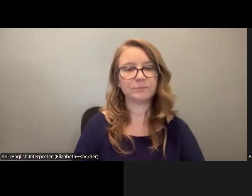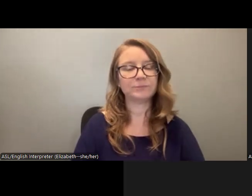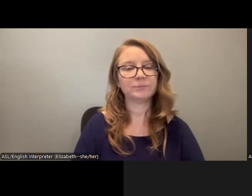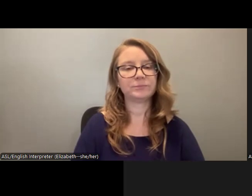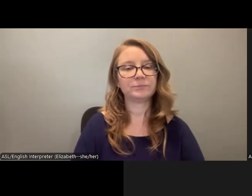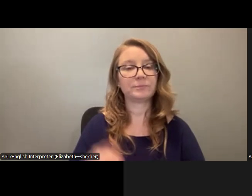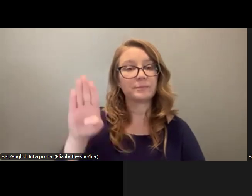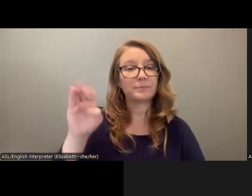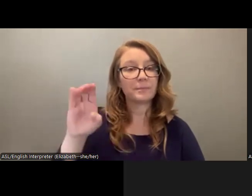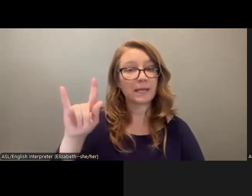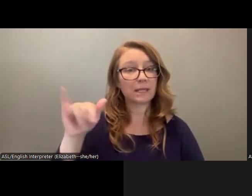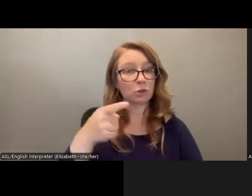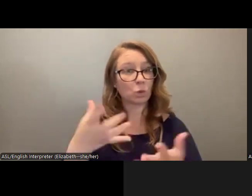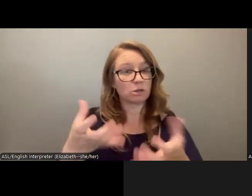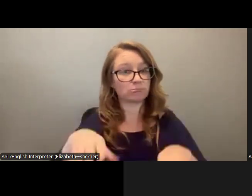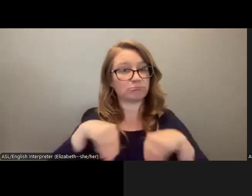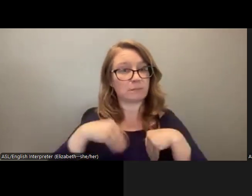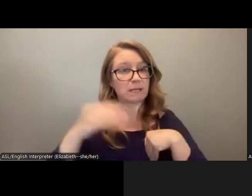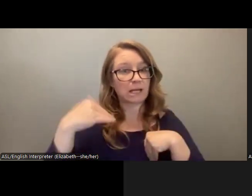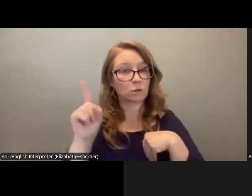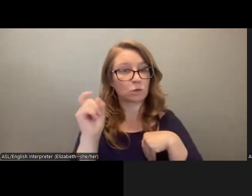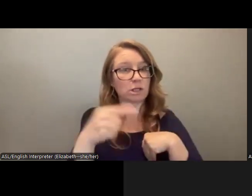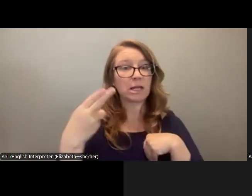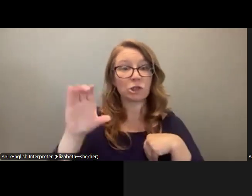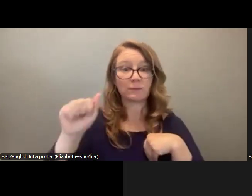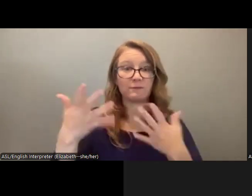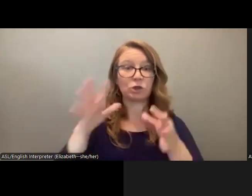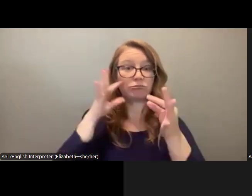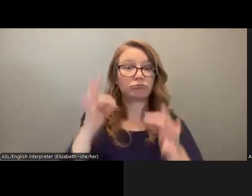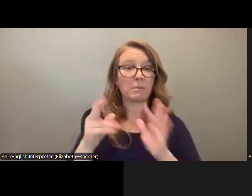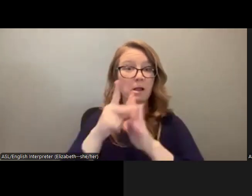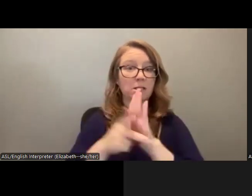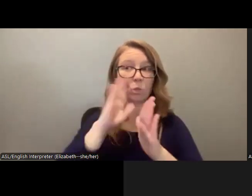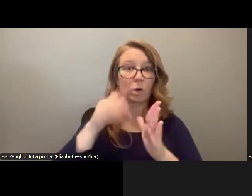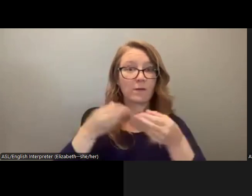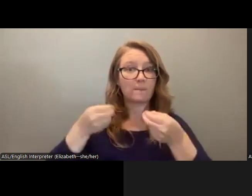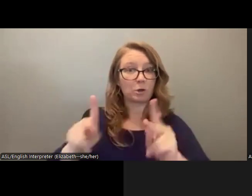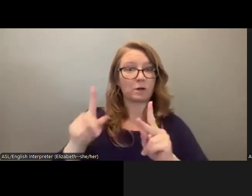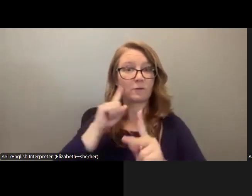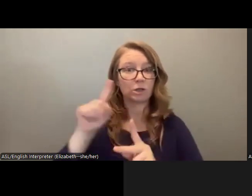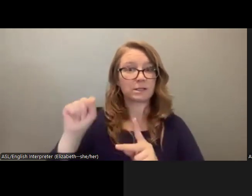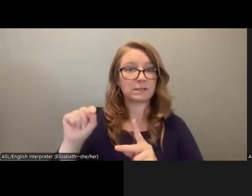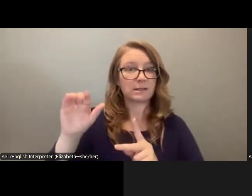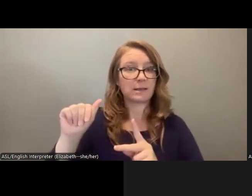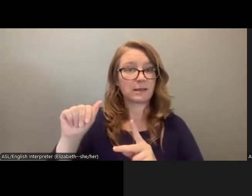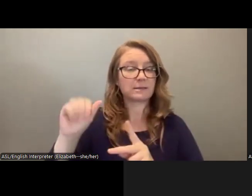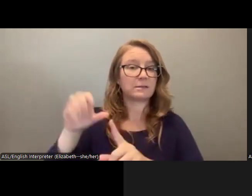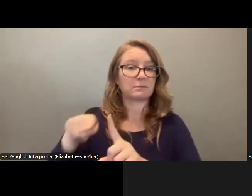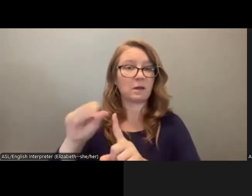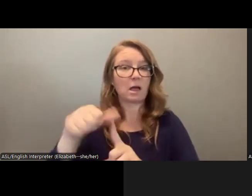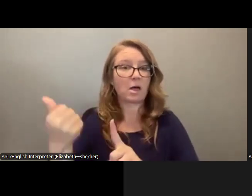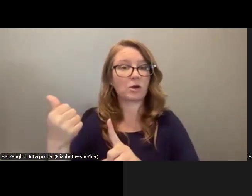And then Becky, I'm not sure if you want to take this one. So once HCA decides on a policy, will there be an opportunity for the TCAC and broader stakeholders to weigh